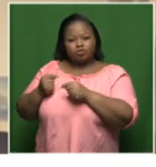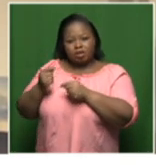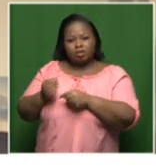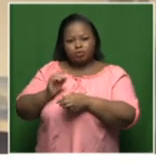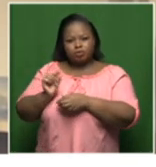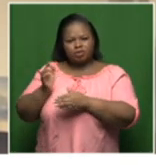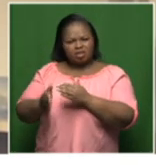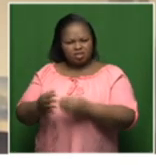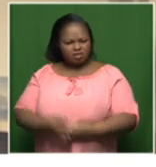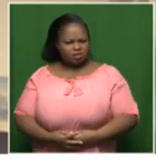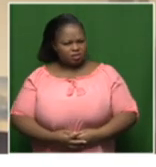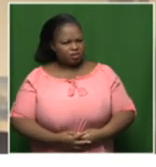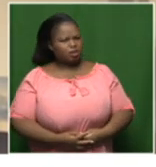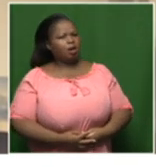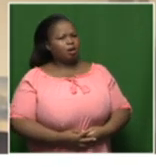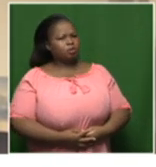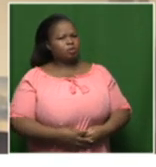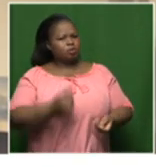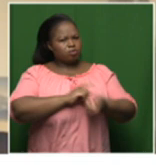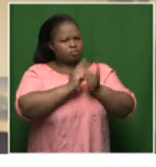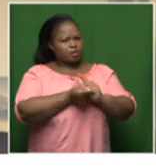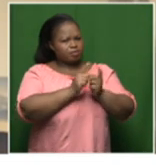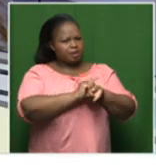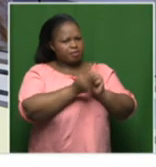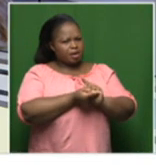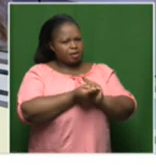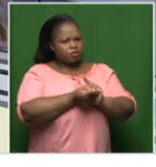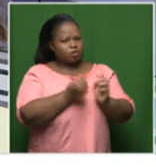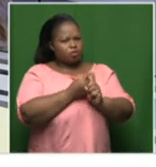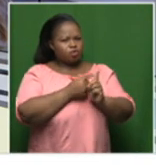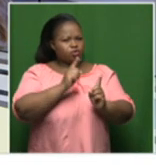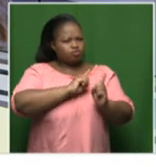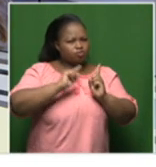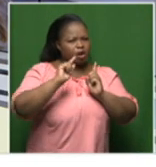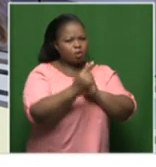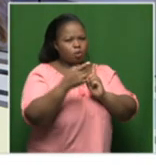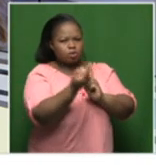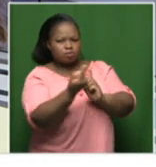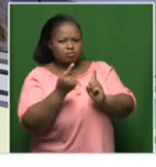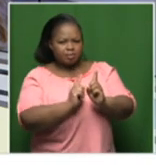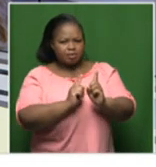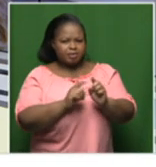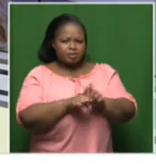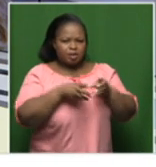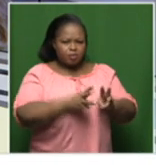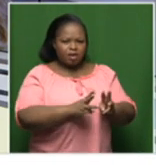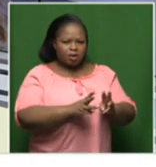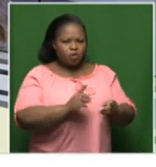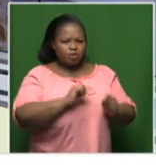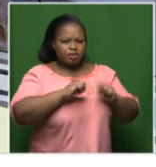end. Did you alternate the directions that you ran in, or did you just run in the same direction all the